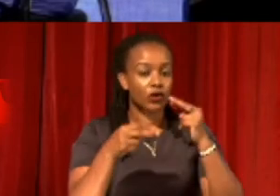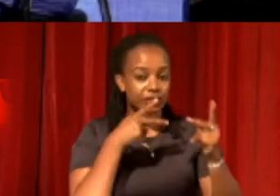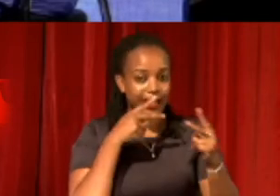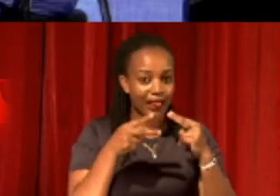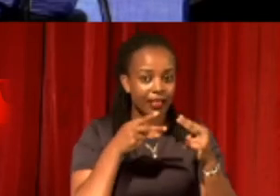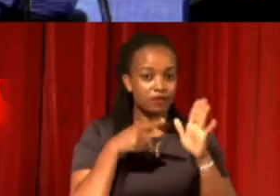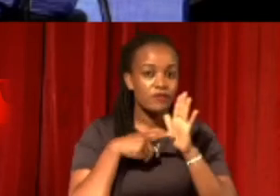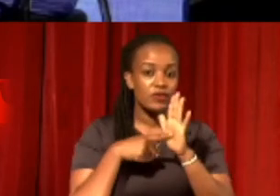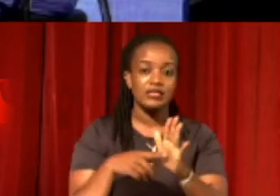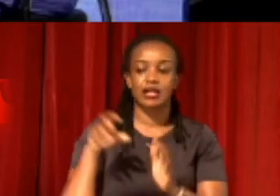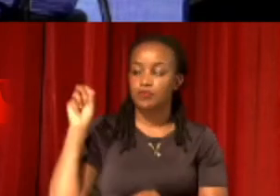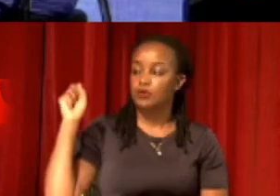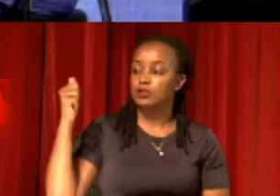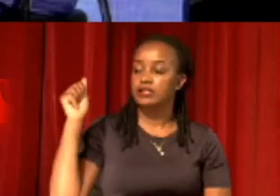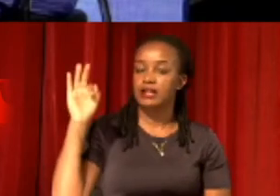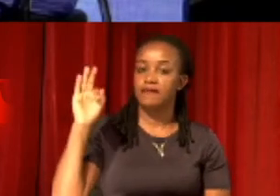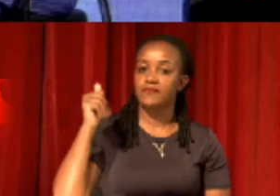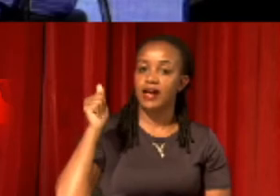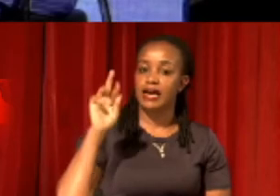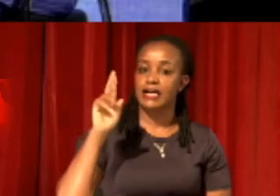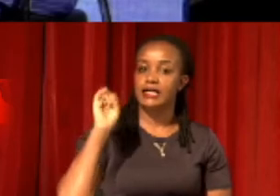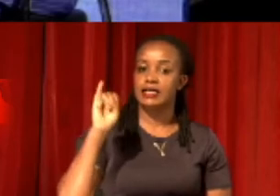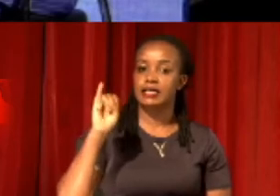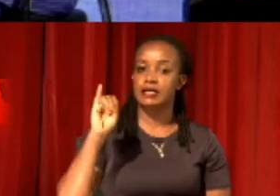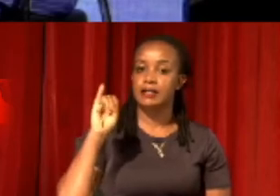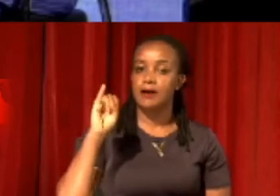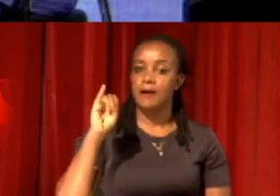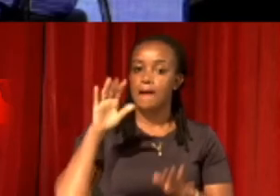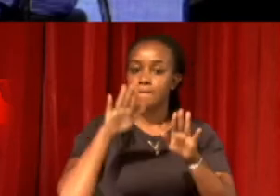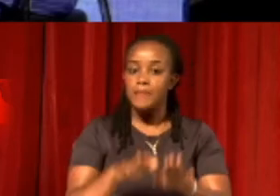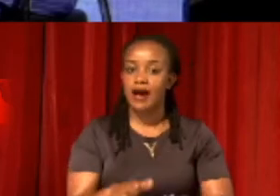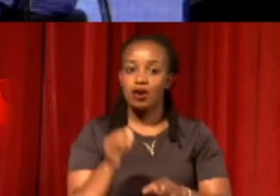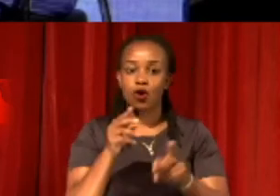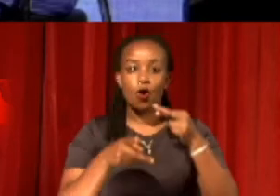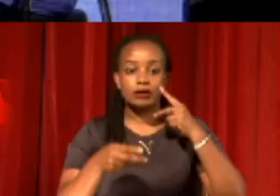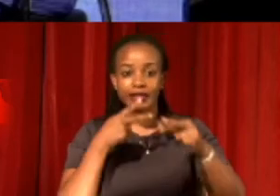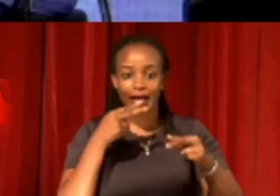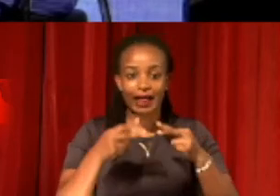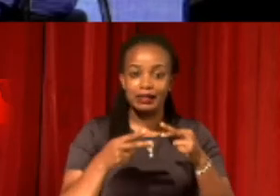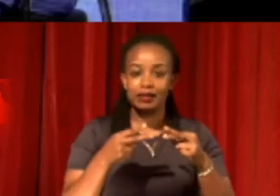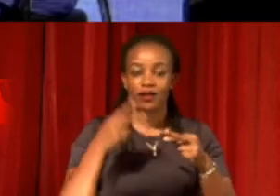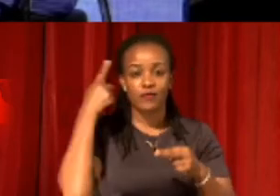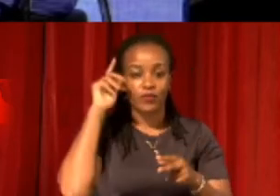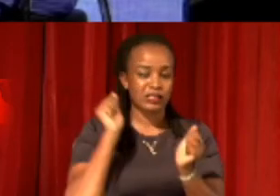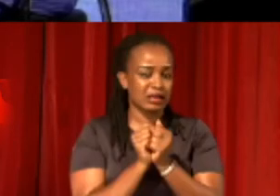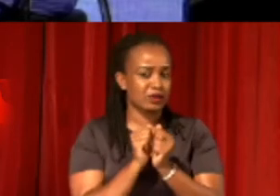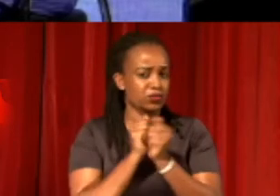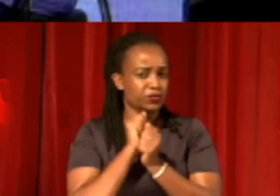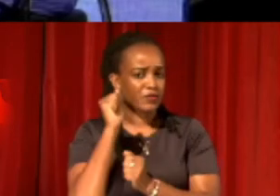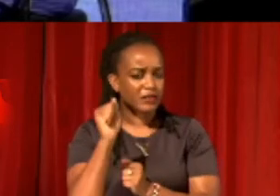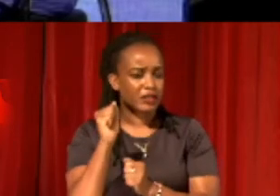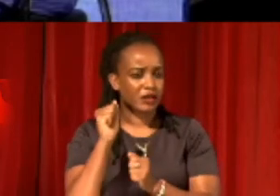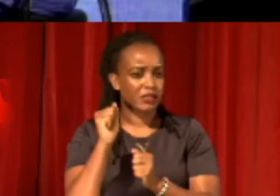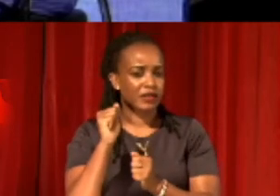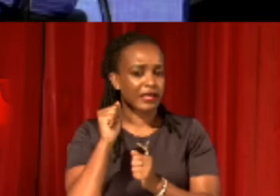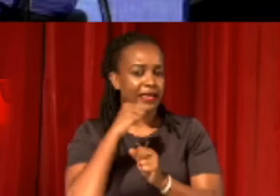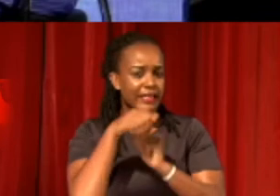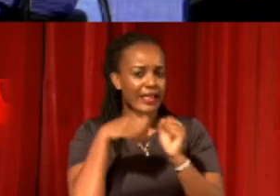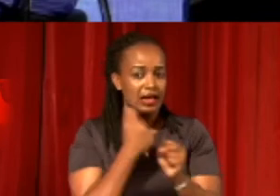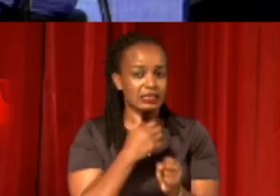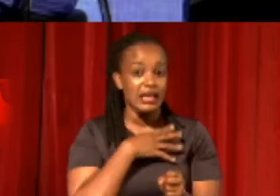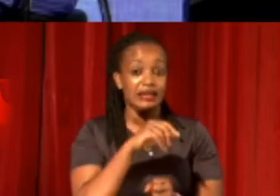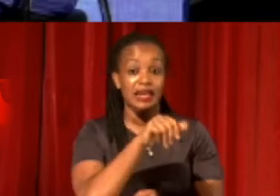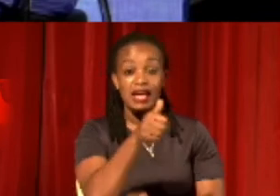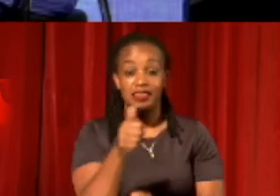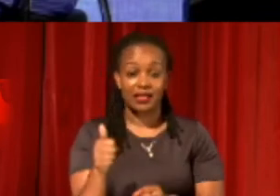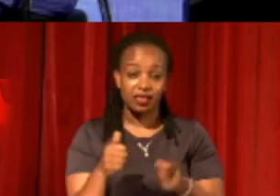Park for over 10, 15 years. Okay. I've done Fairview Hotel. Oh, wow. I've also done, I don't think there's a hotel in this